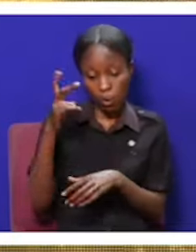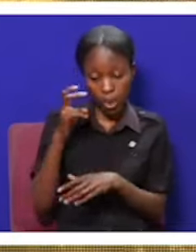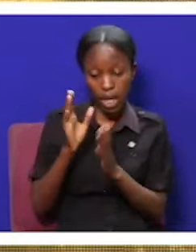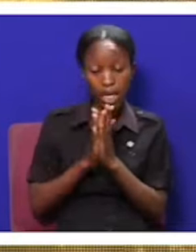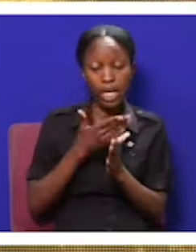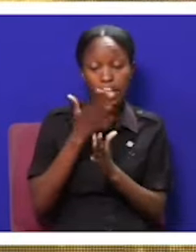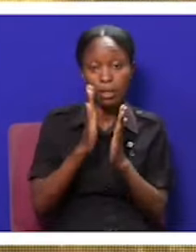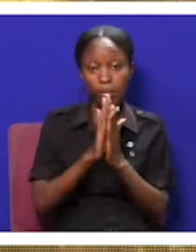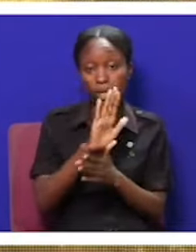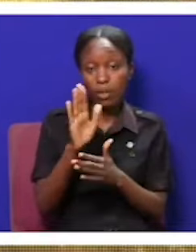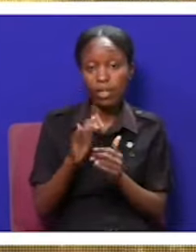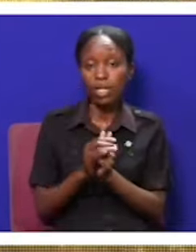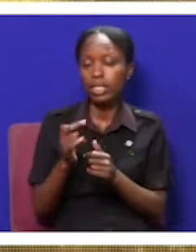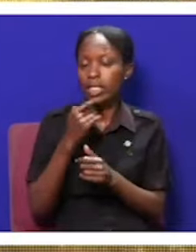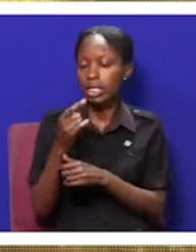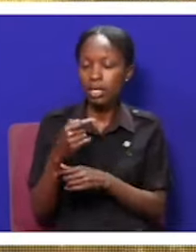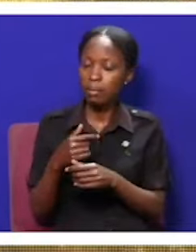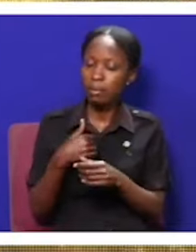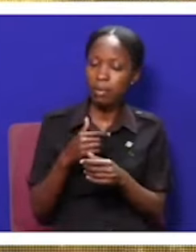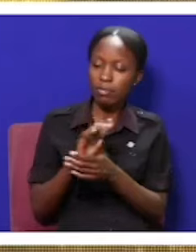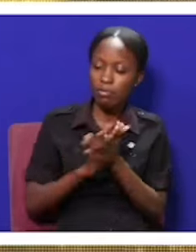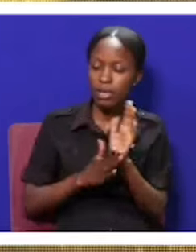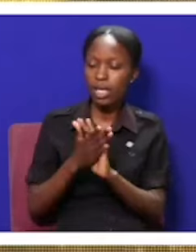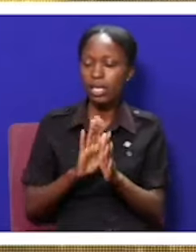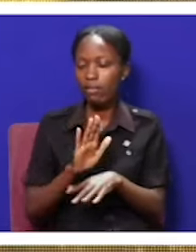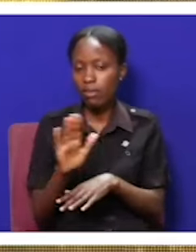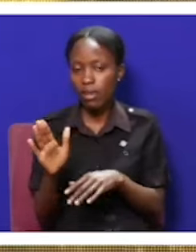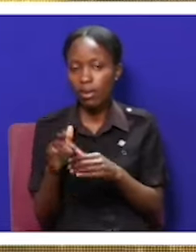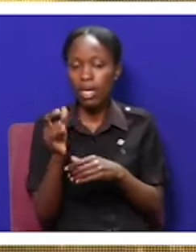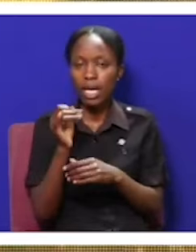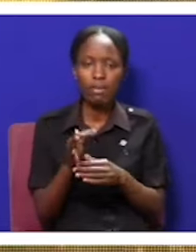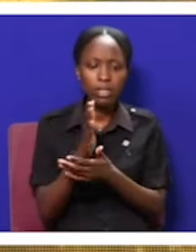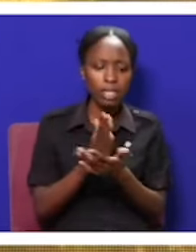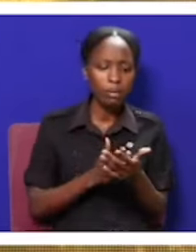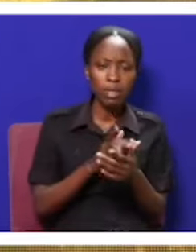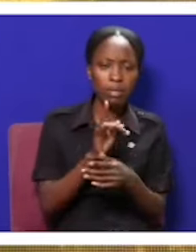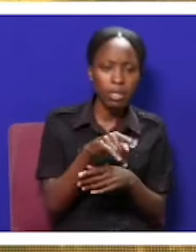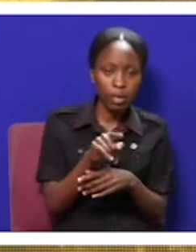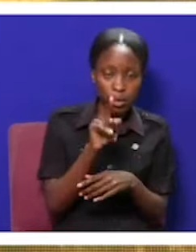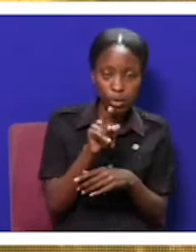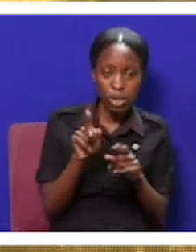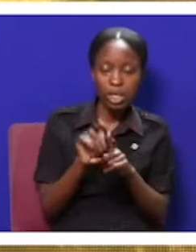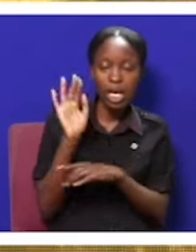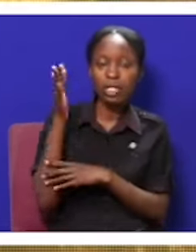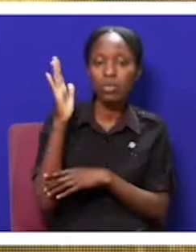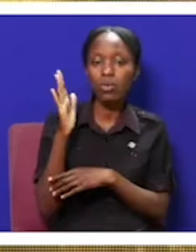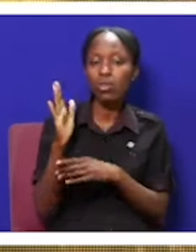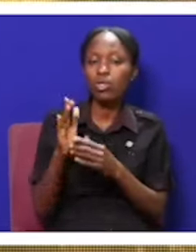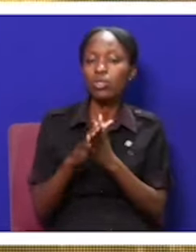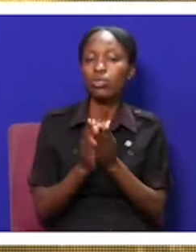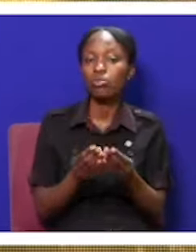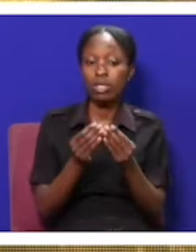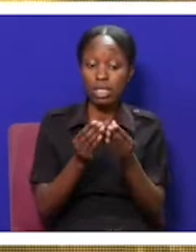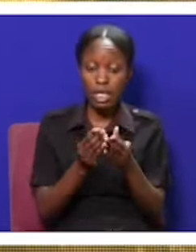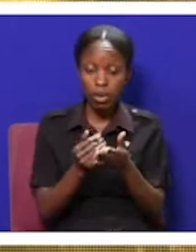prayer. Just say that prayer. Forgive them. And if it is something they did to you, ask God also to give you a